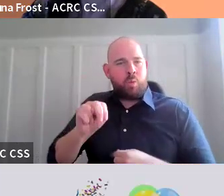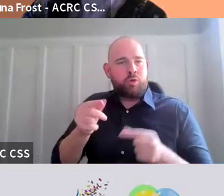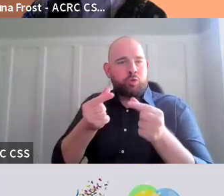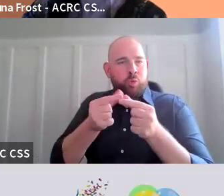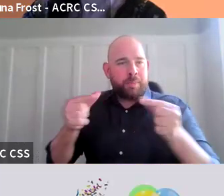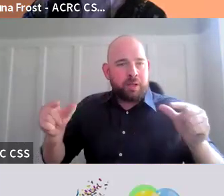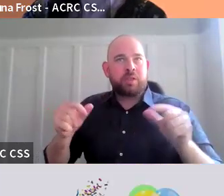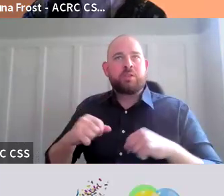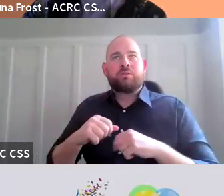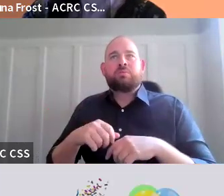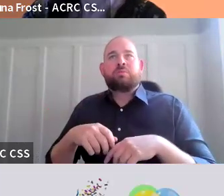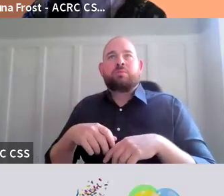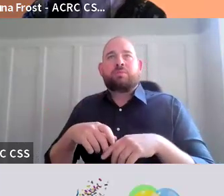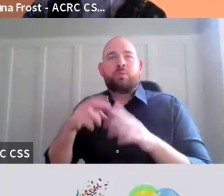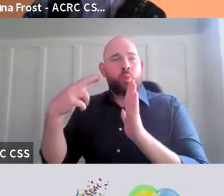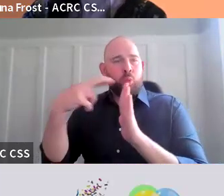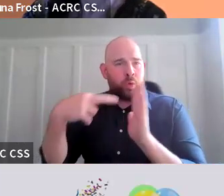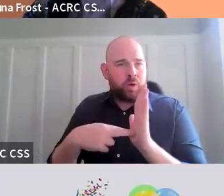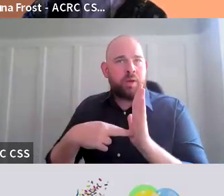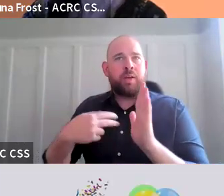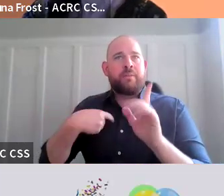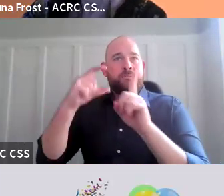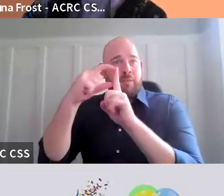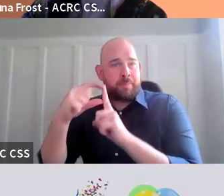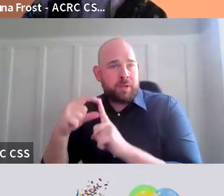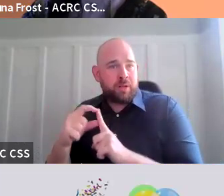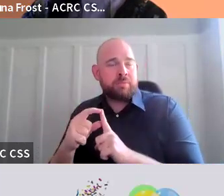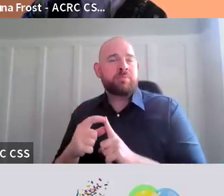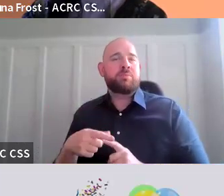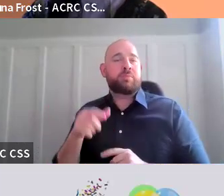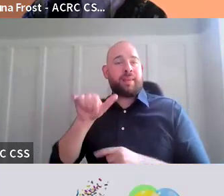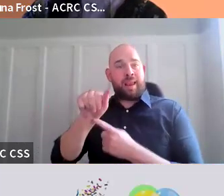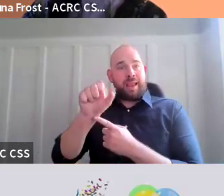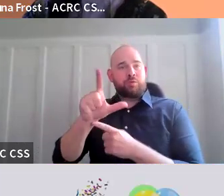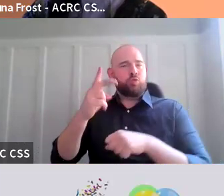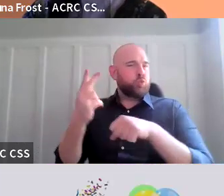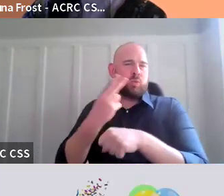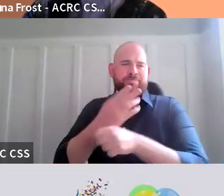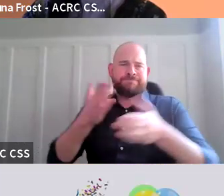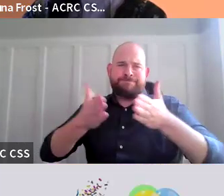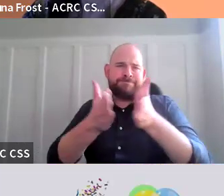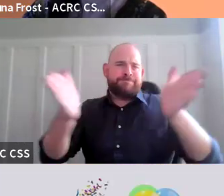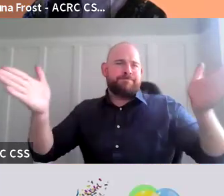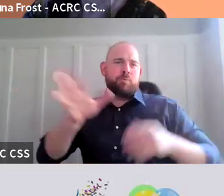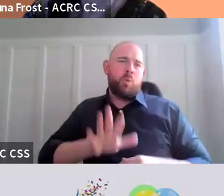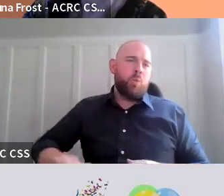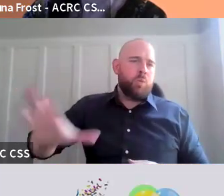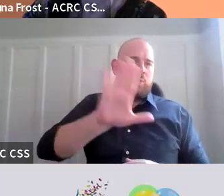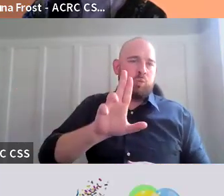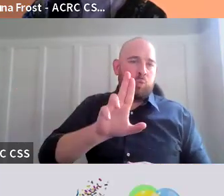So American Sign Language has its own grammar, has its rules, vocabulary,